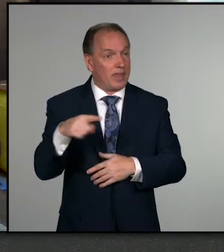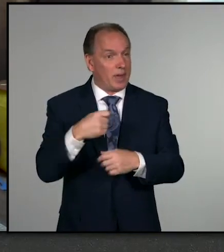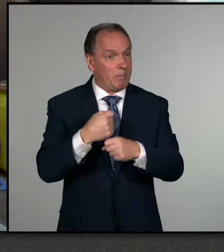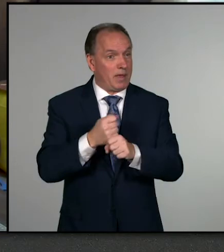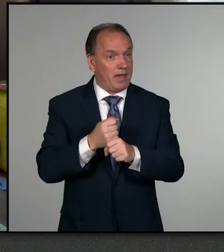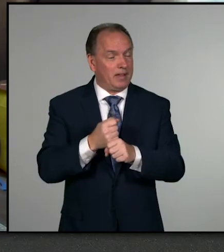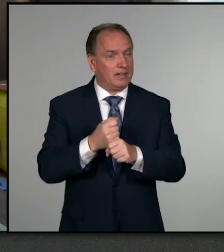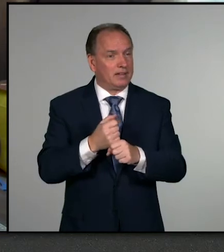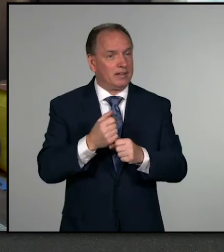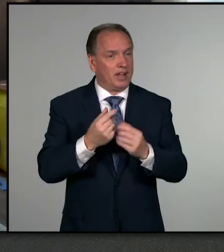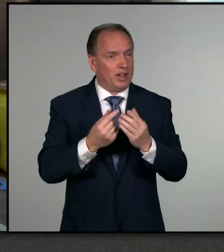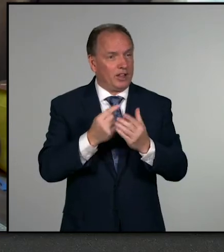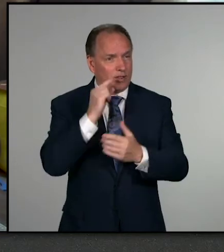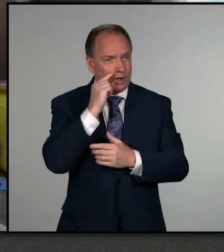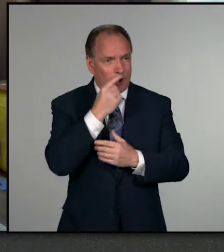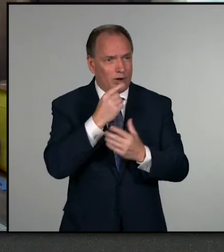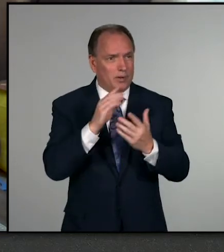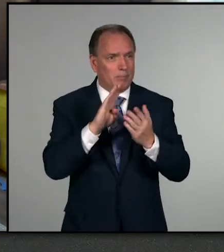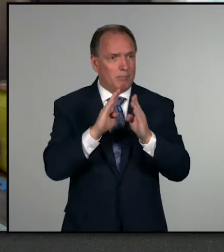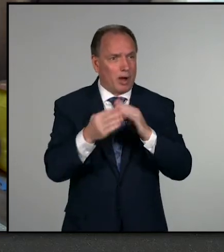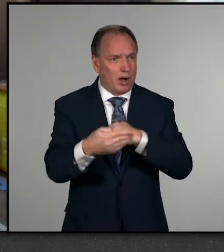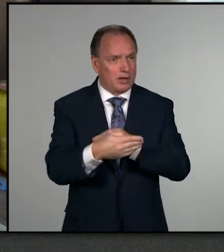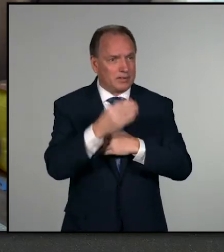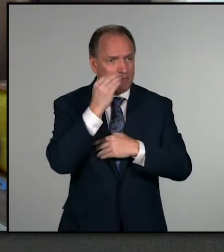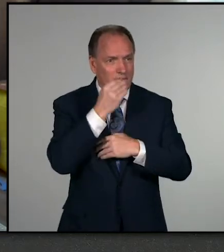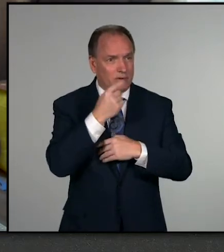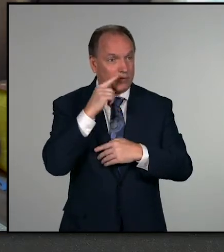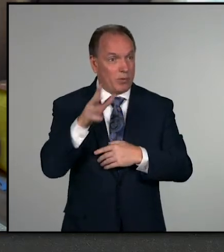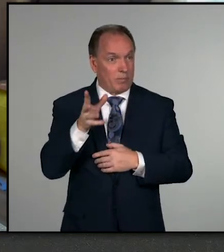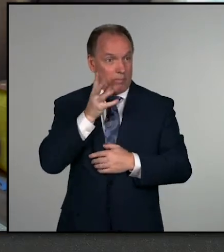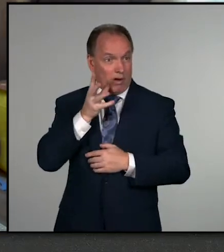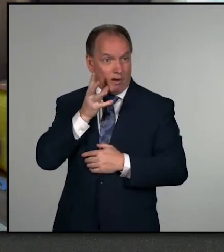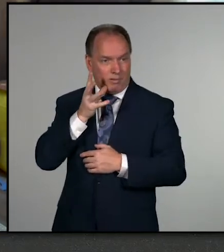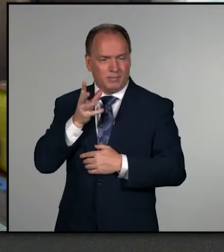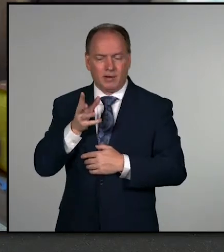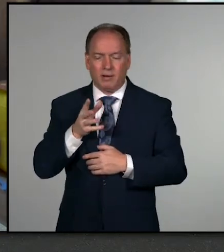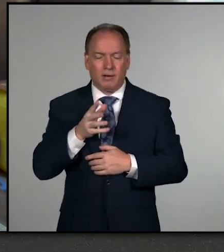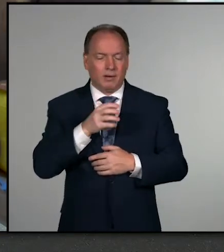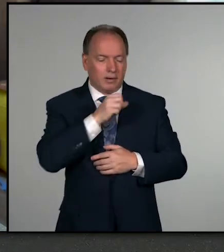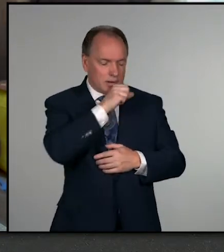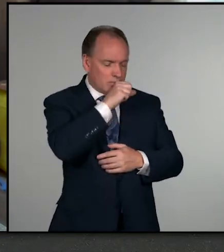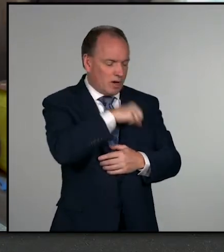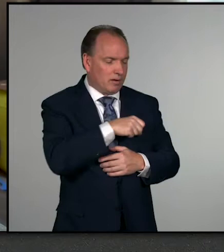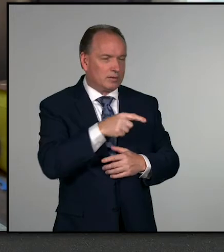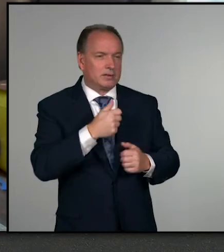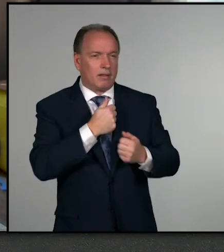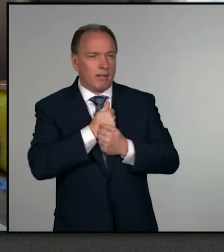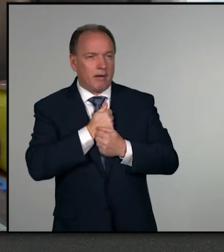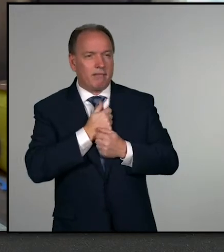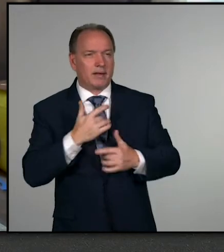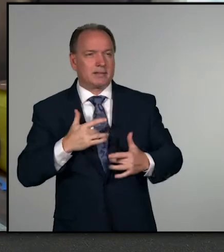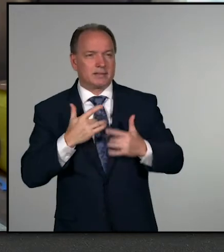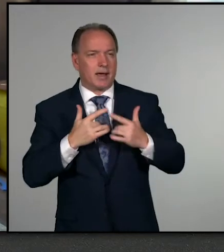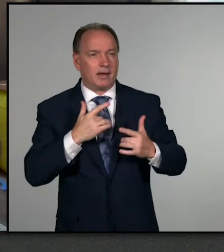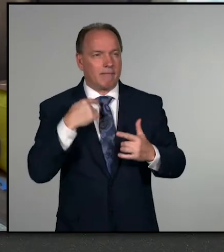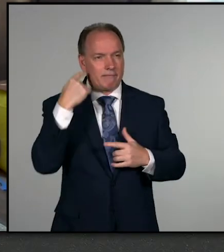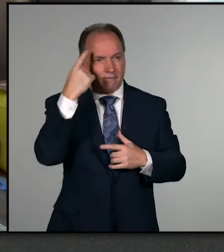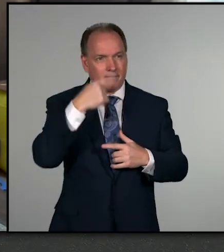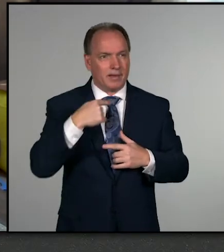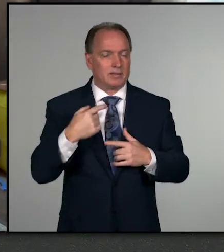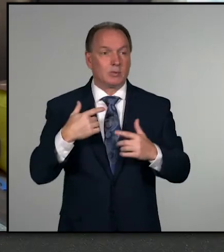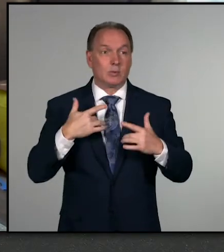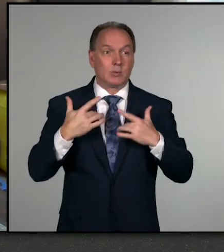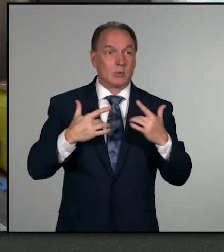So they made the garden box of flowers for Mom, and I know she looked like she loved it. She looked very excited on that last